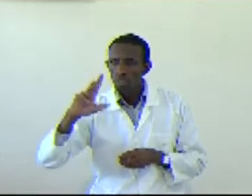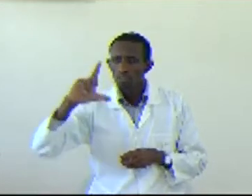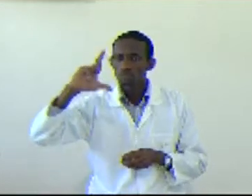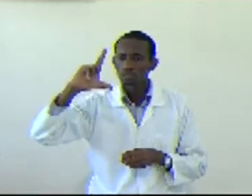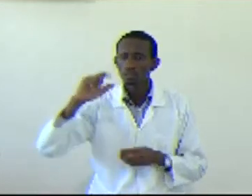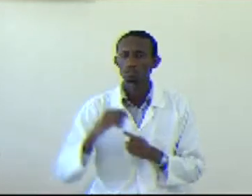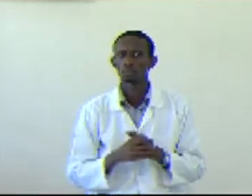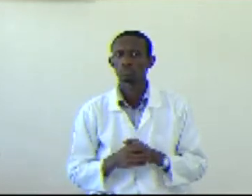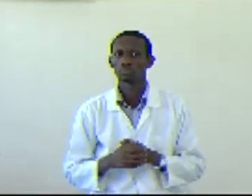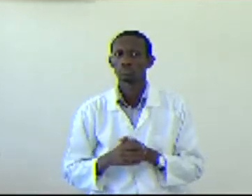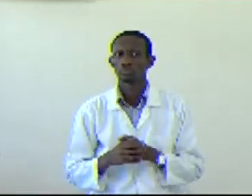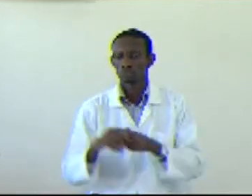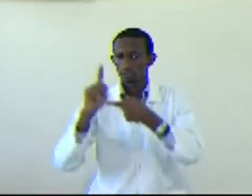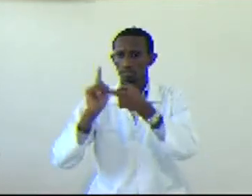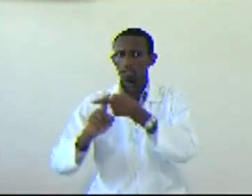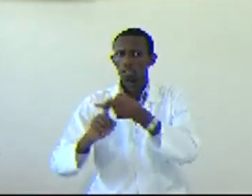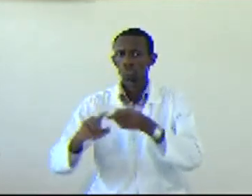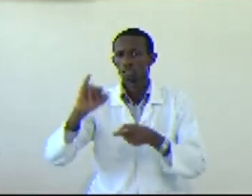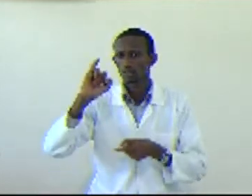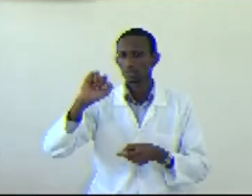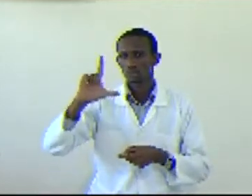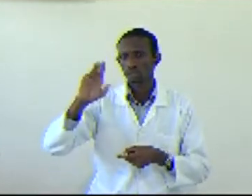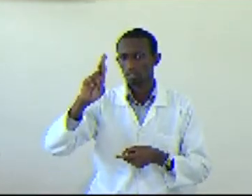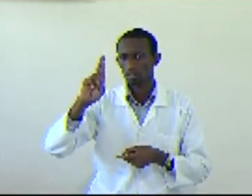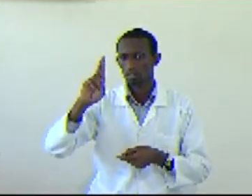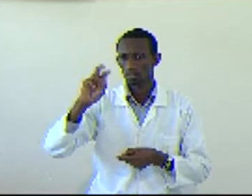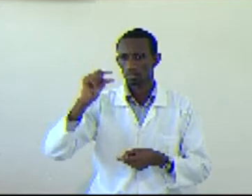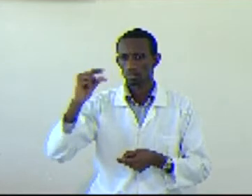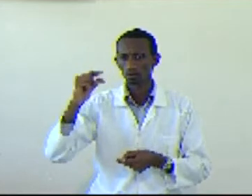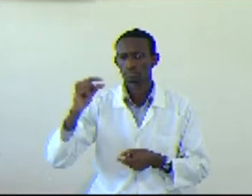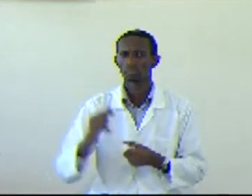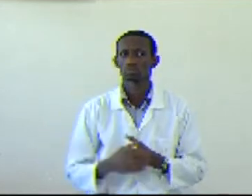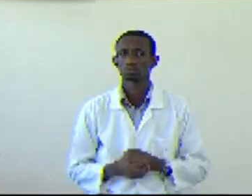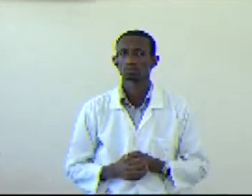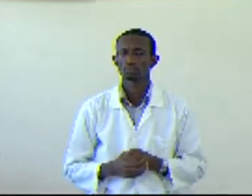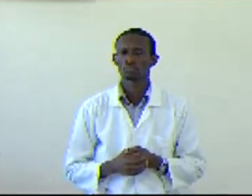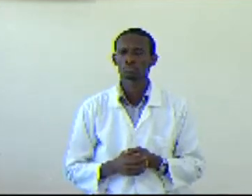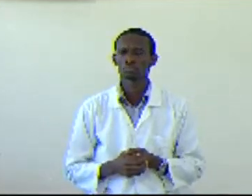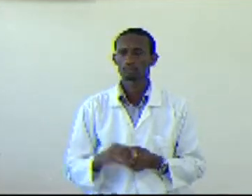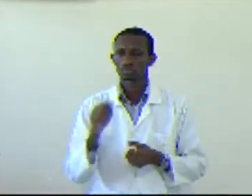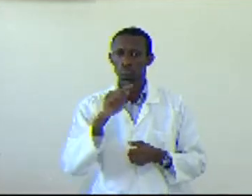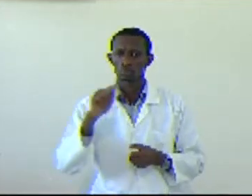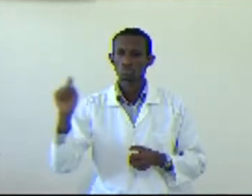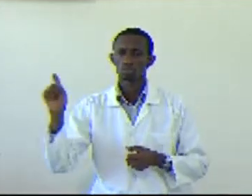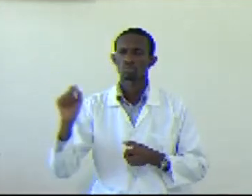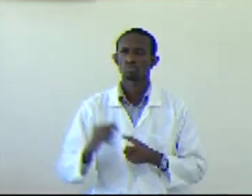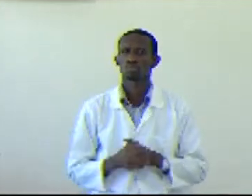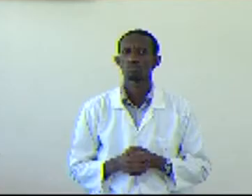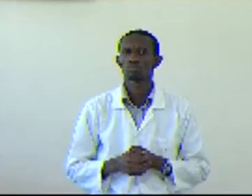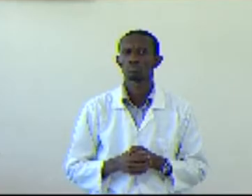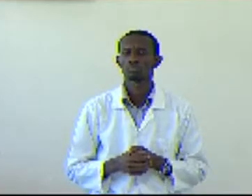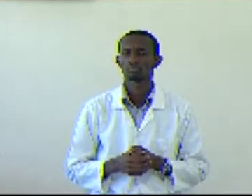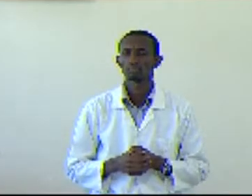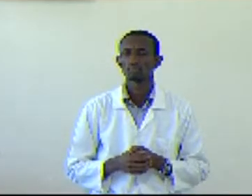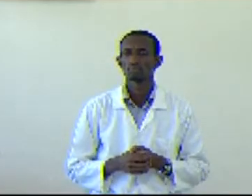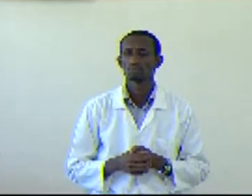plus, what is that? IR, and here over the, so this time